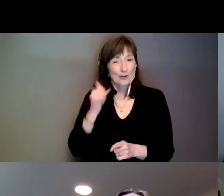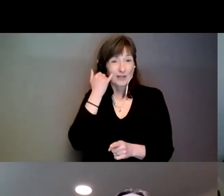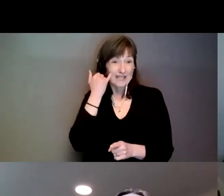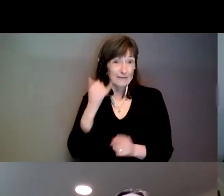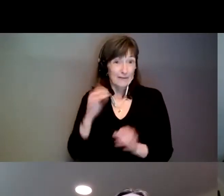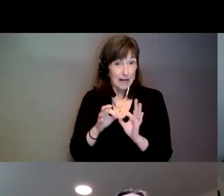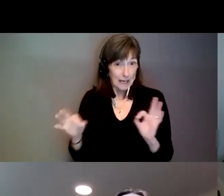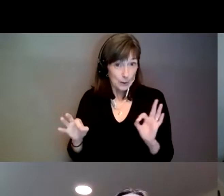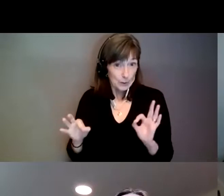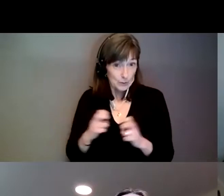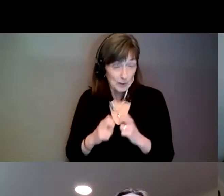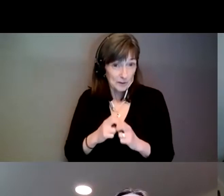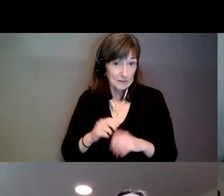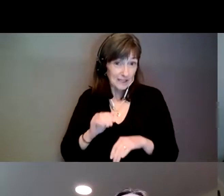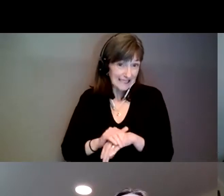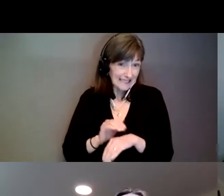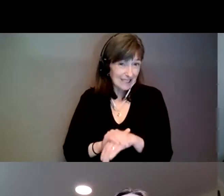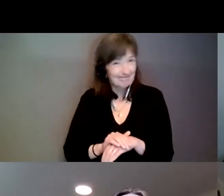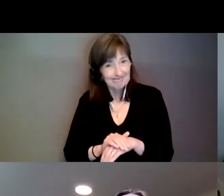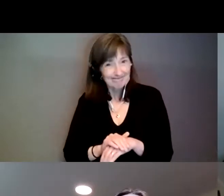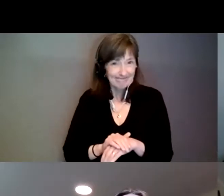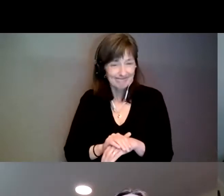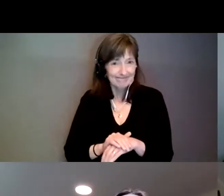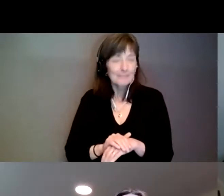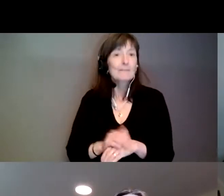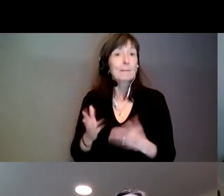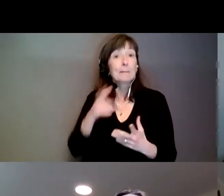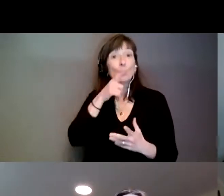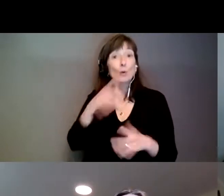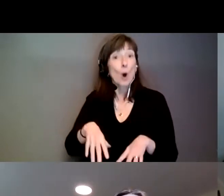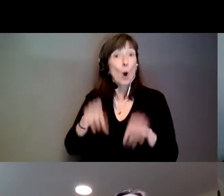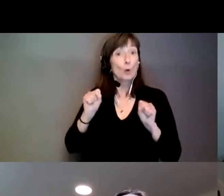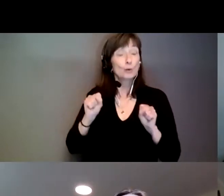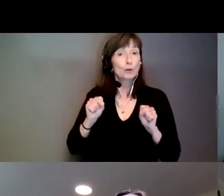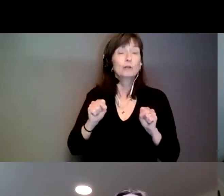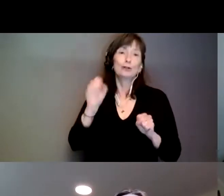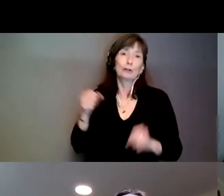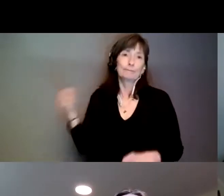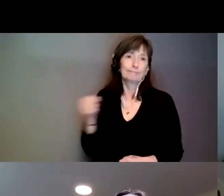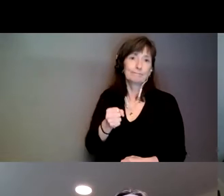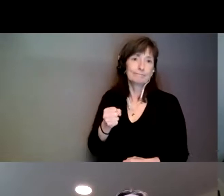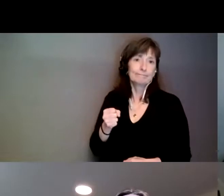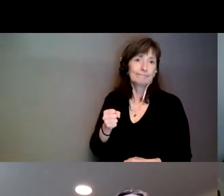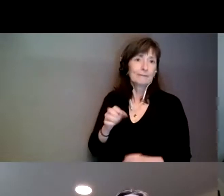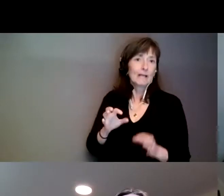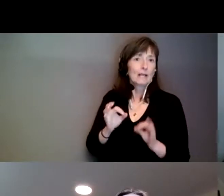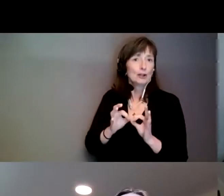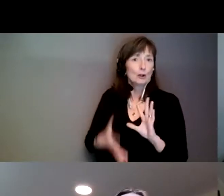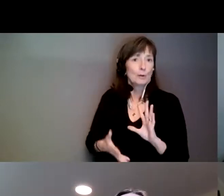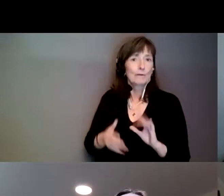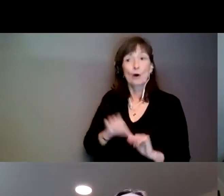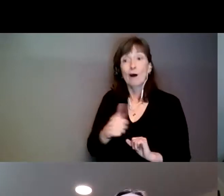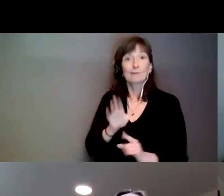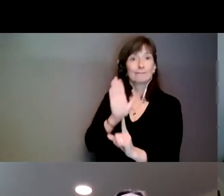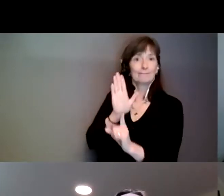would encourage the facilitators or the organizers to have a translator, so then the attendees would be able to